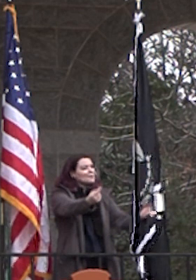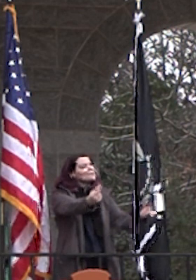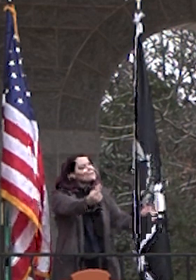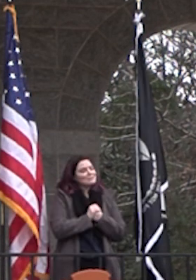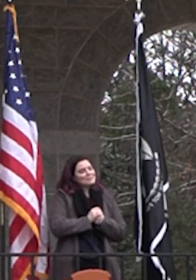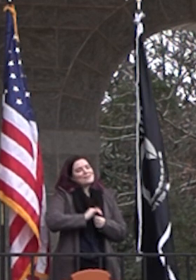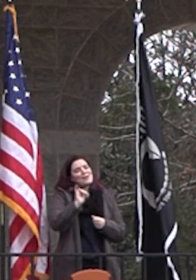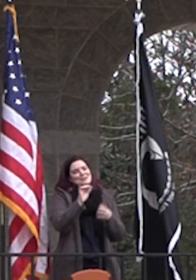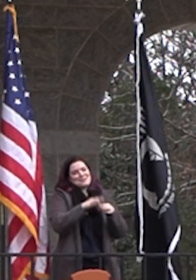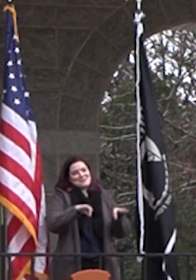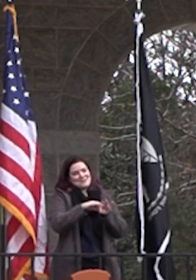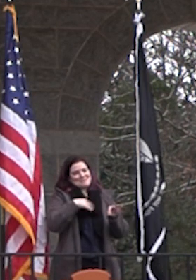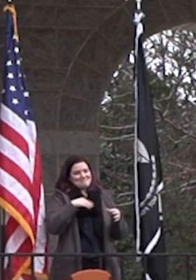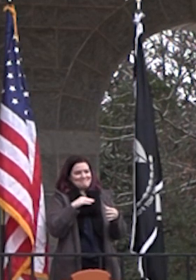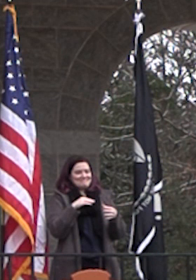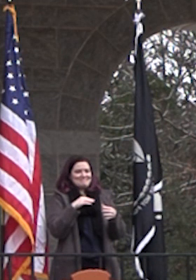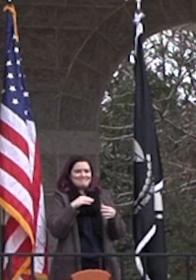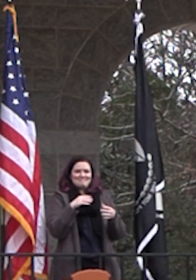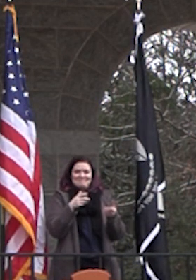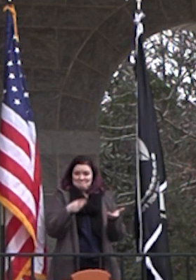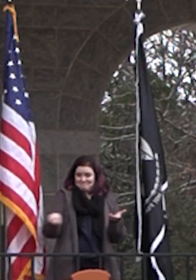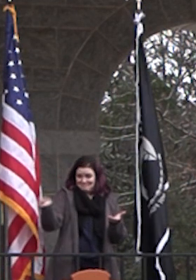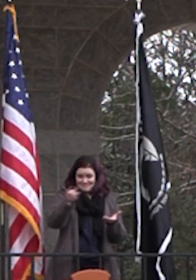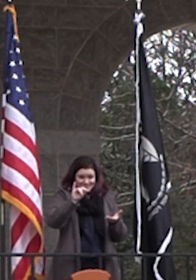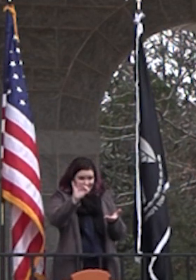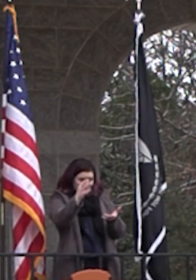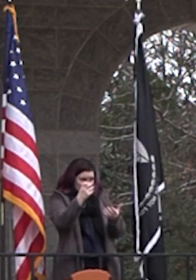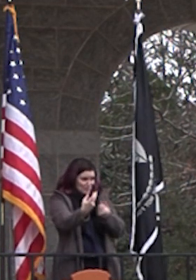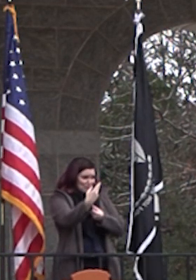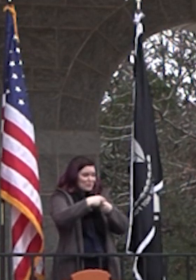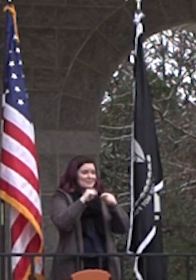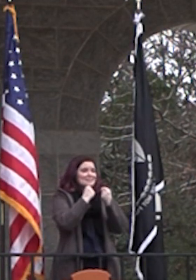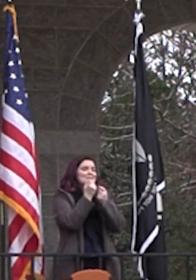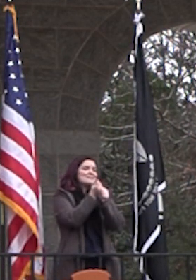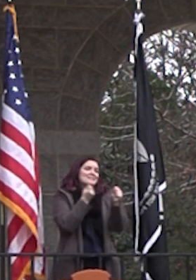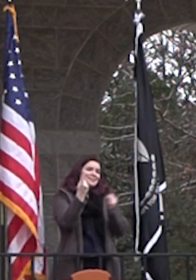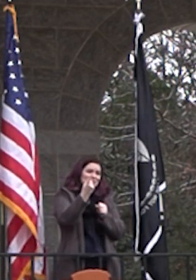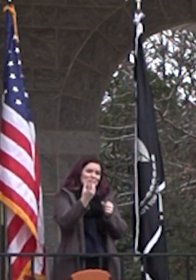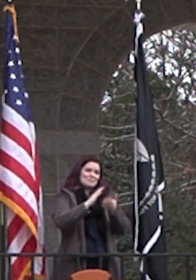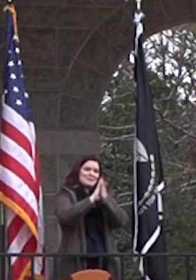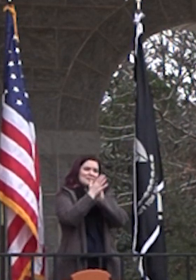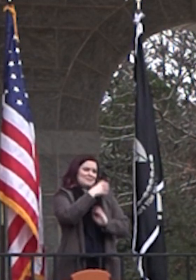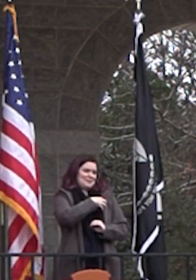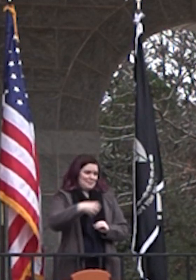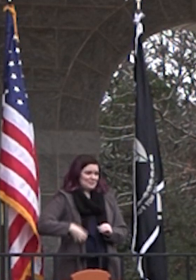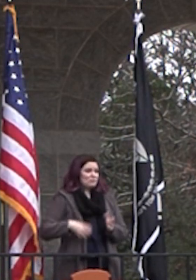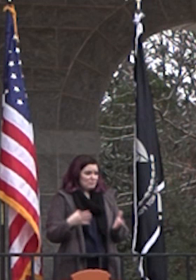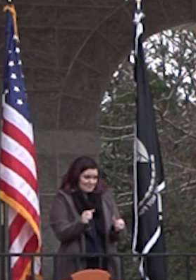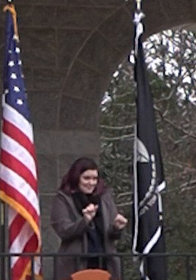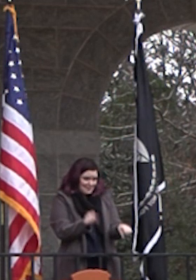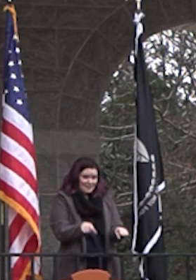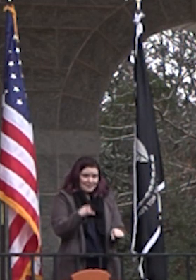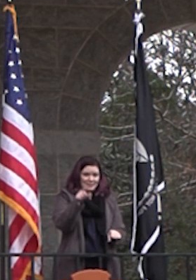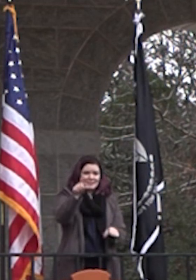If I didn't extend an invitation to everyone who'd like to join our ambassador team for next year. We do have request forms on the table in the